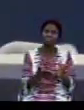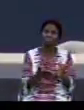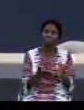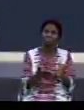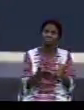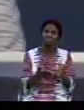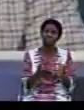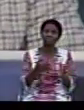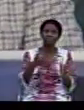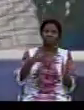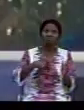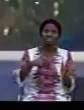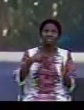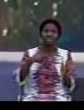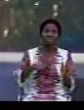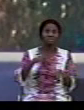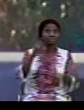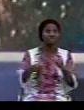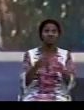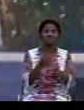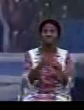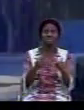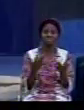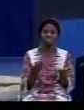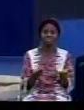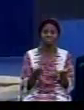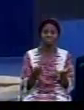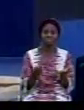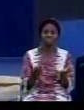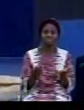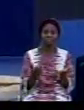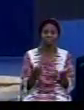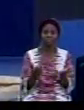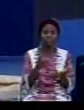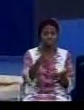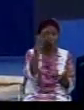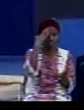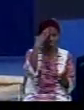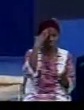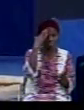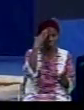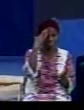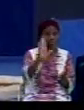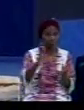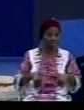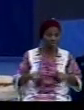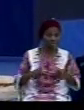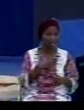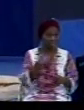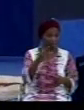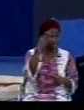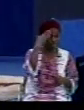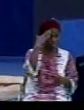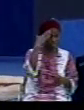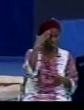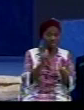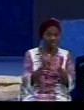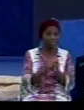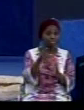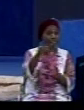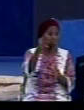Religion does not save. You know your life, and you know you need